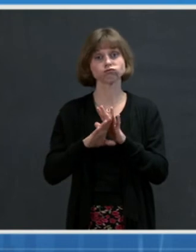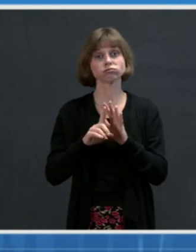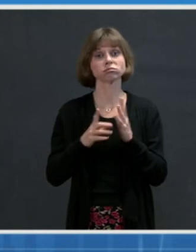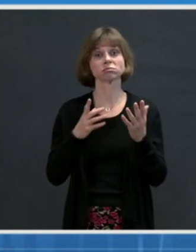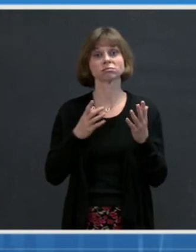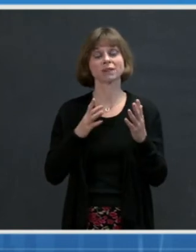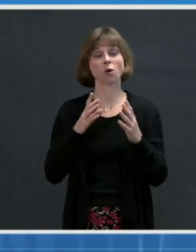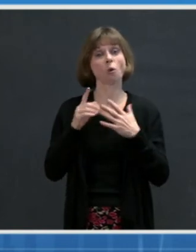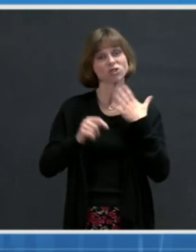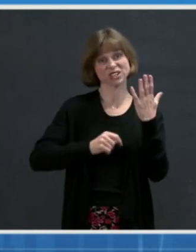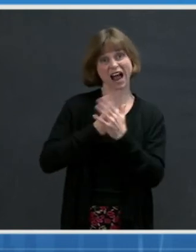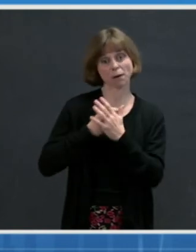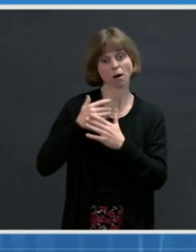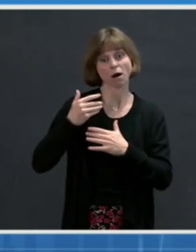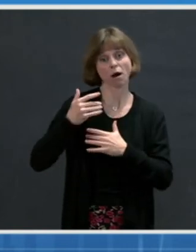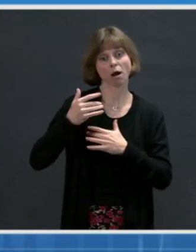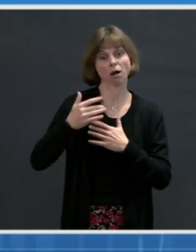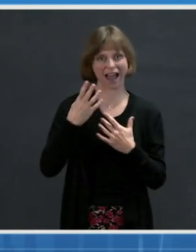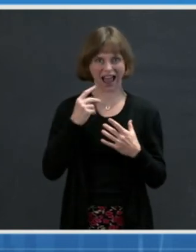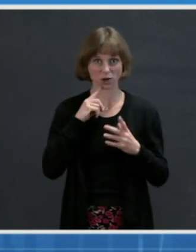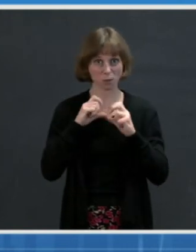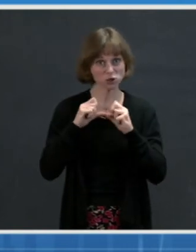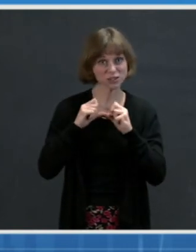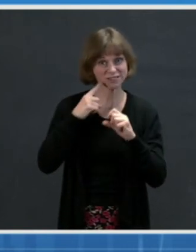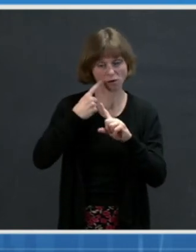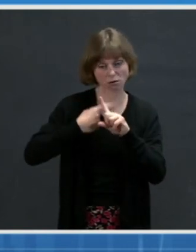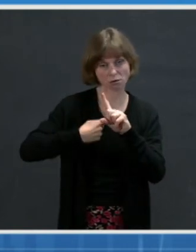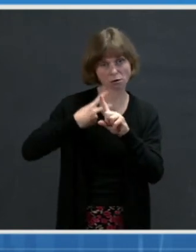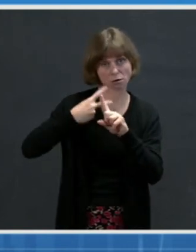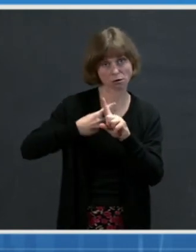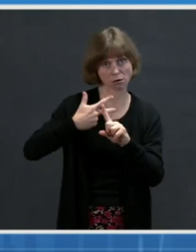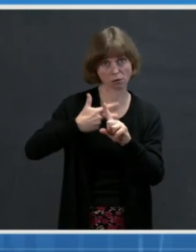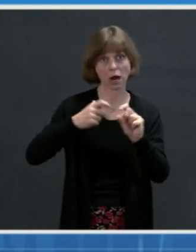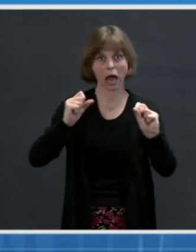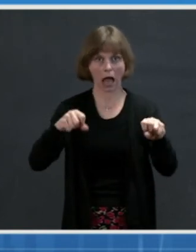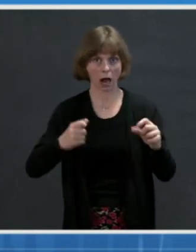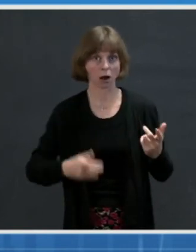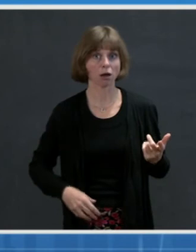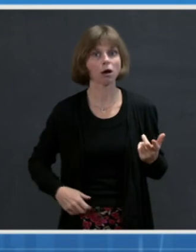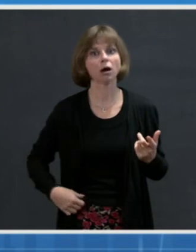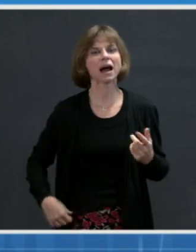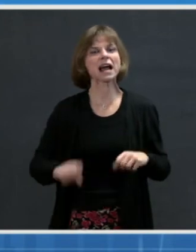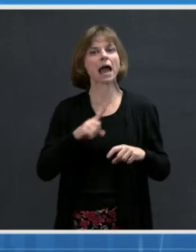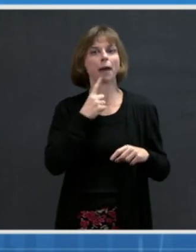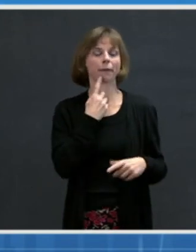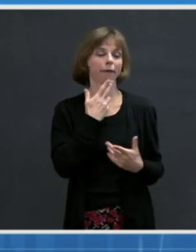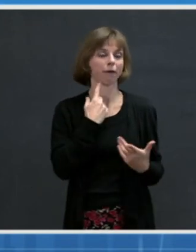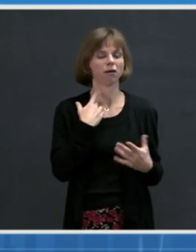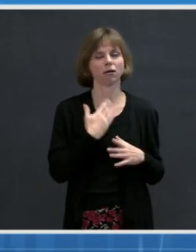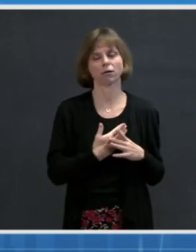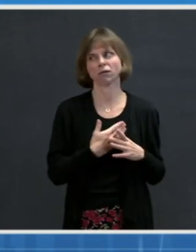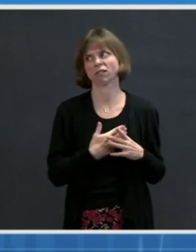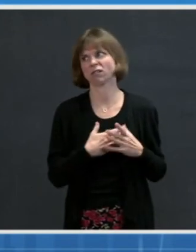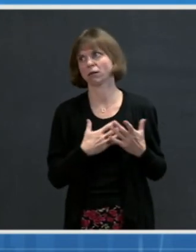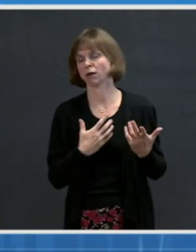I'll get to in a moment, for months and can range from mild, annoying to actually